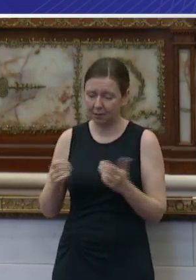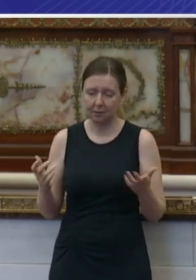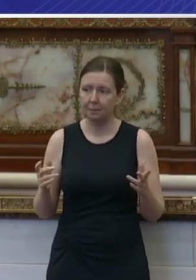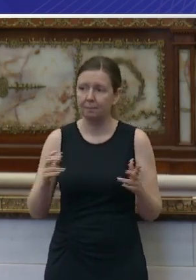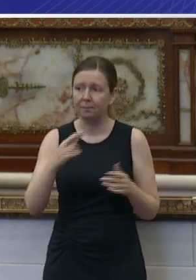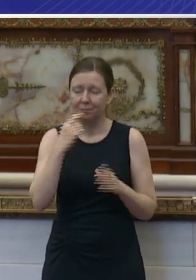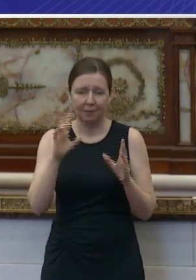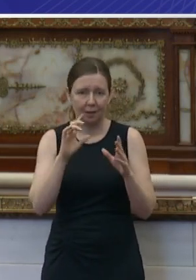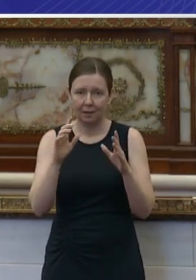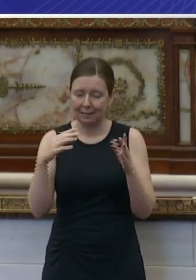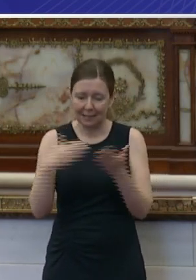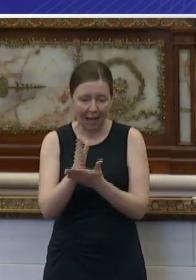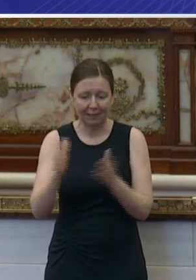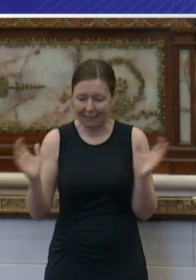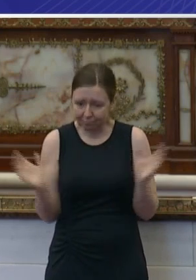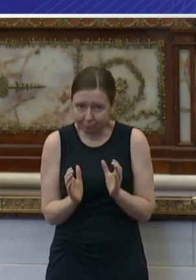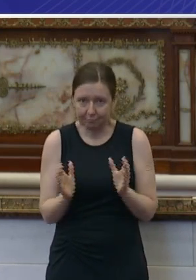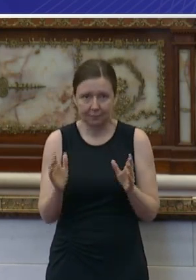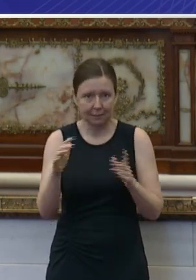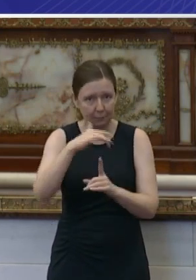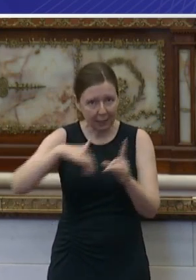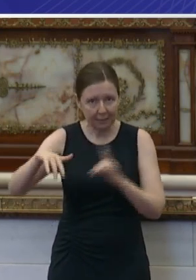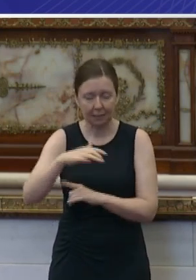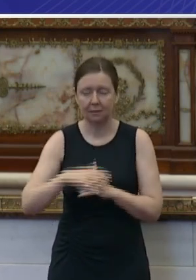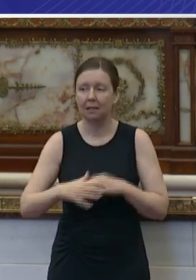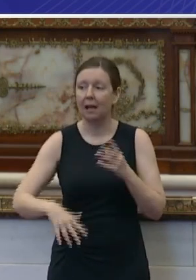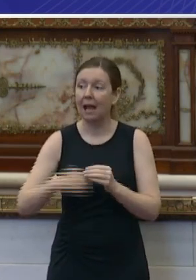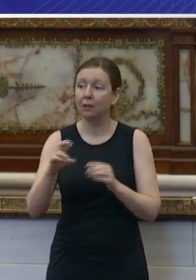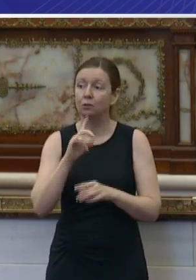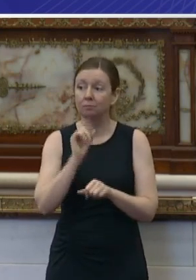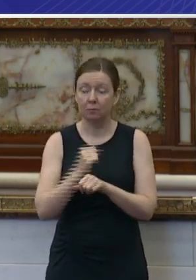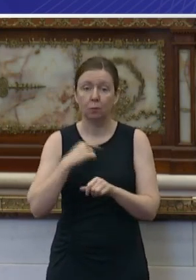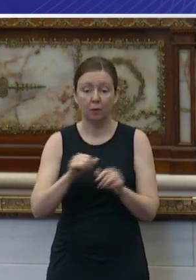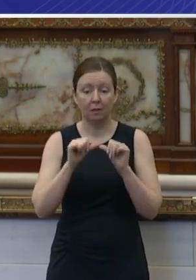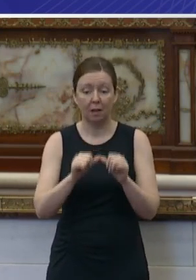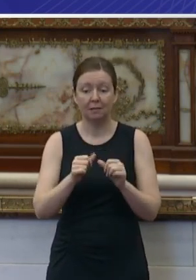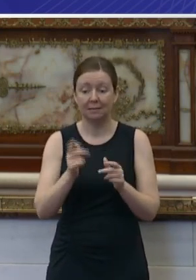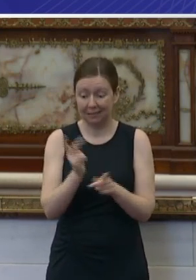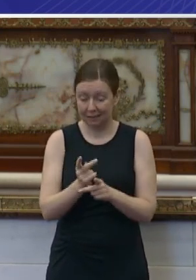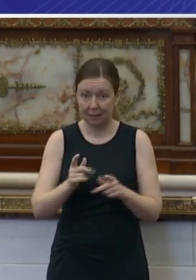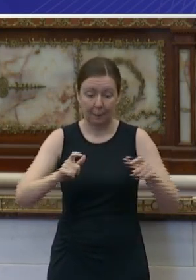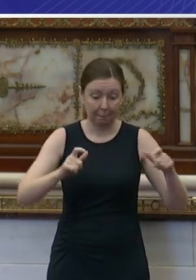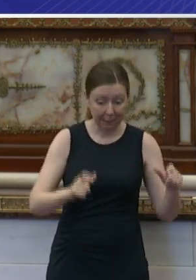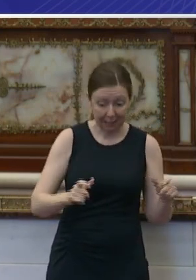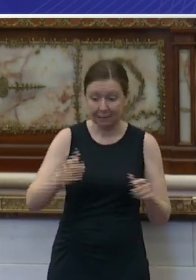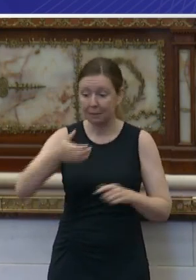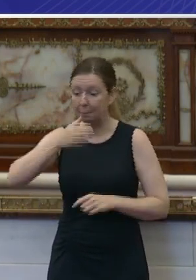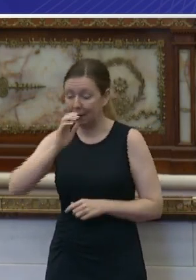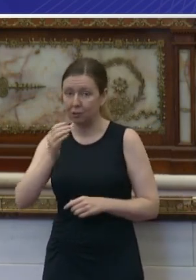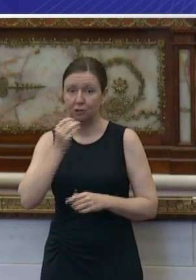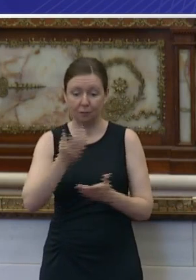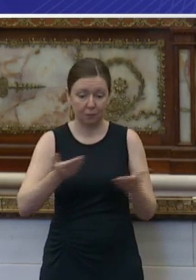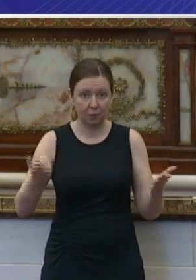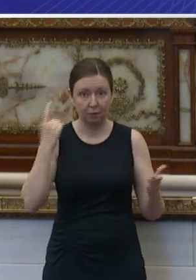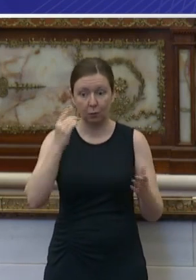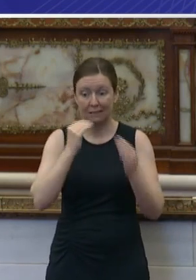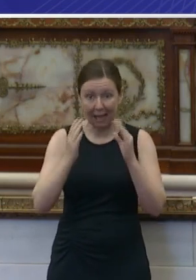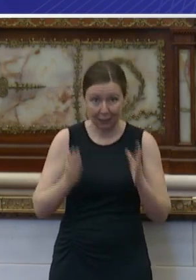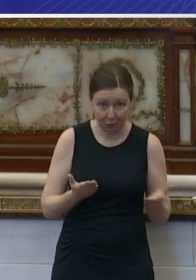navigate tight spaces, adding on the reality that we are constantly handling the plates, beverages, and food items for